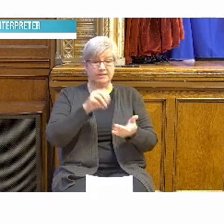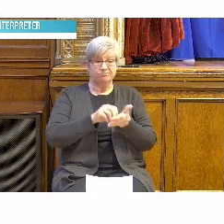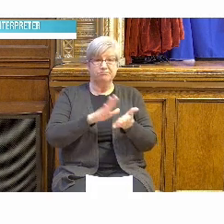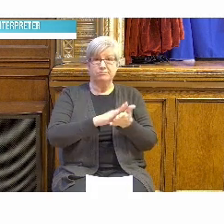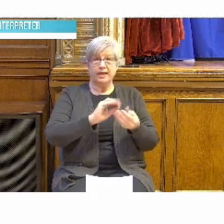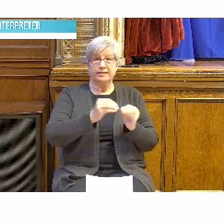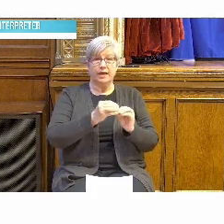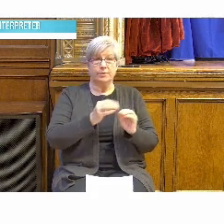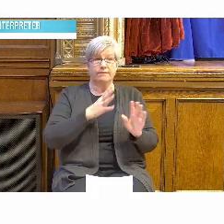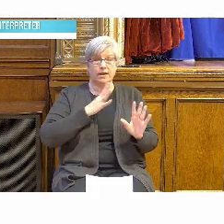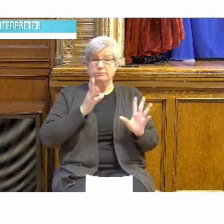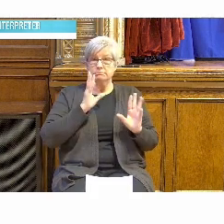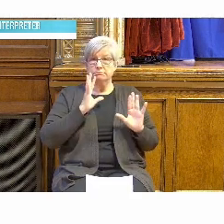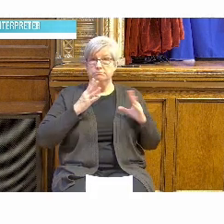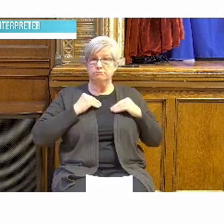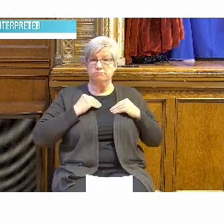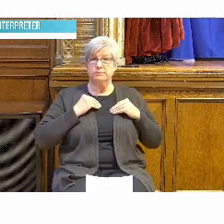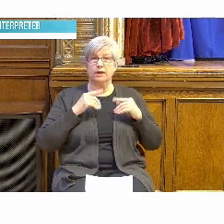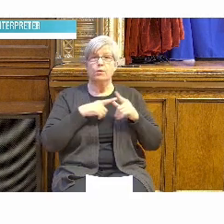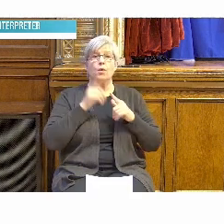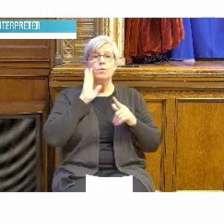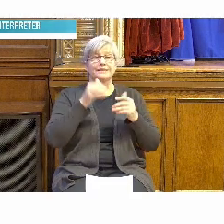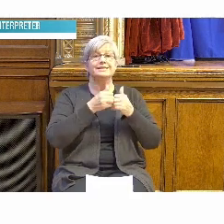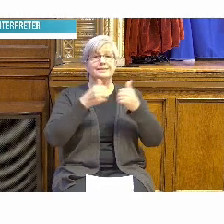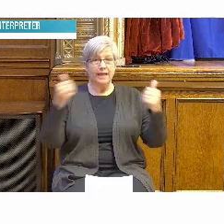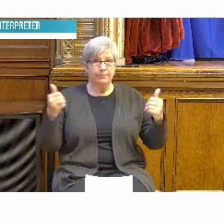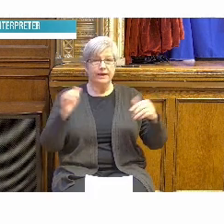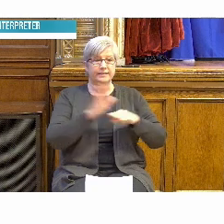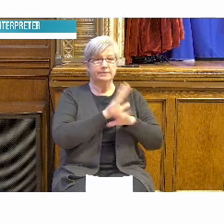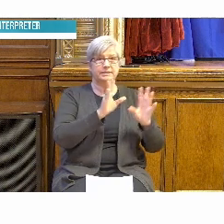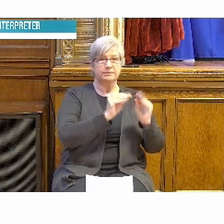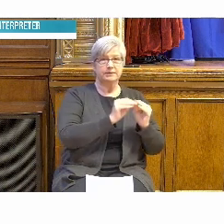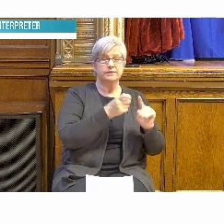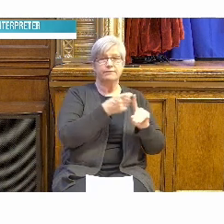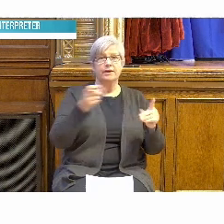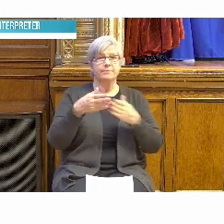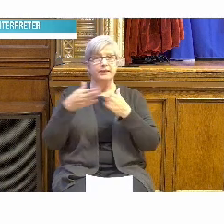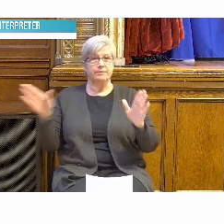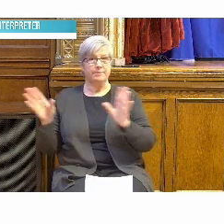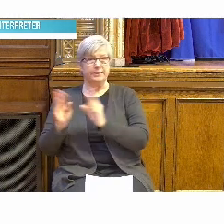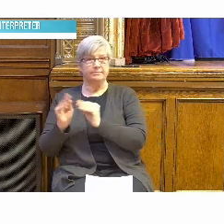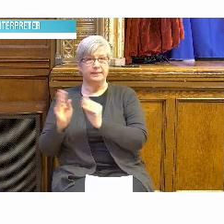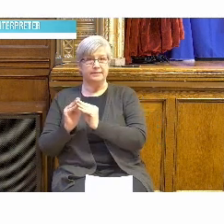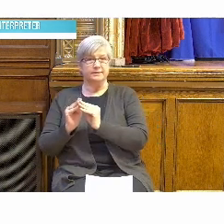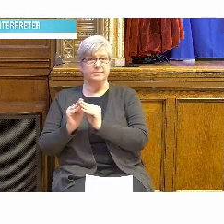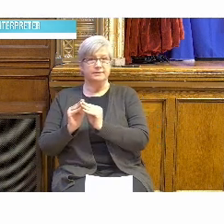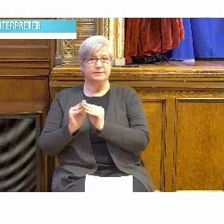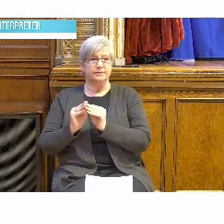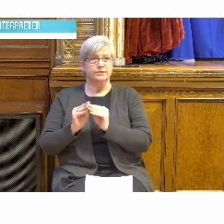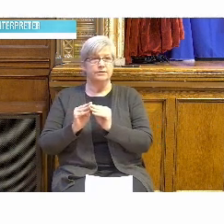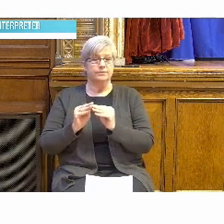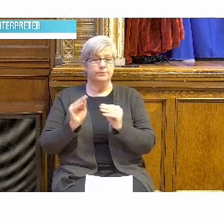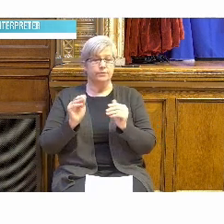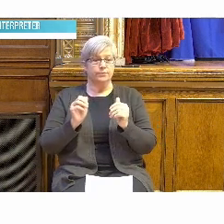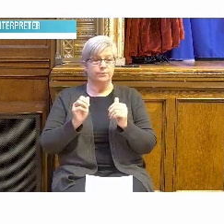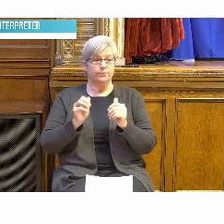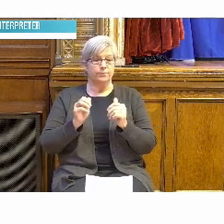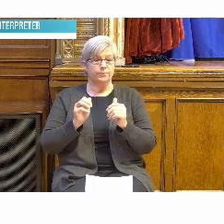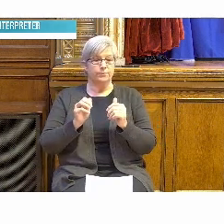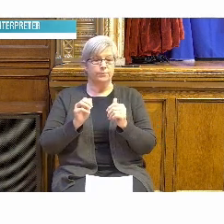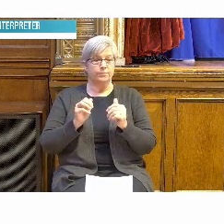can do that. And establishing that we will separate our business meetings from our public hearings with an opportunity